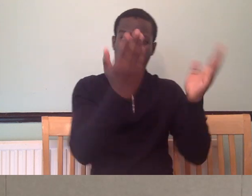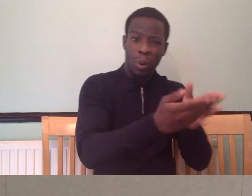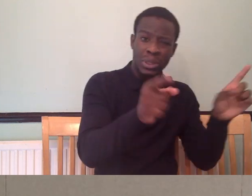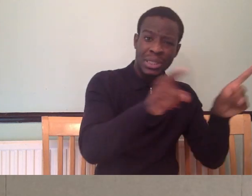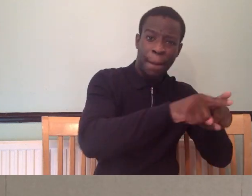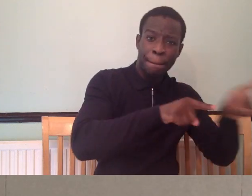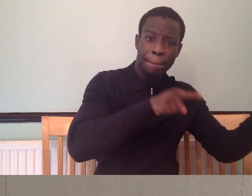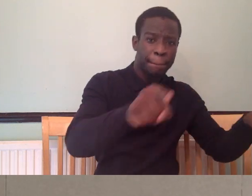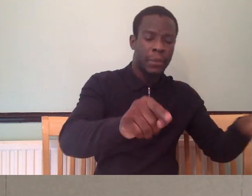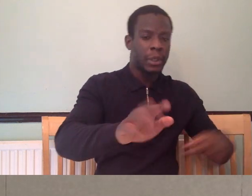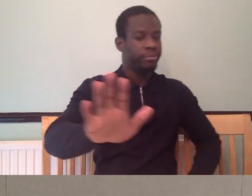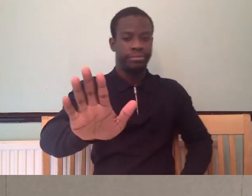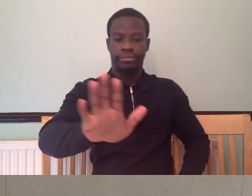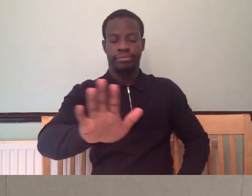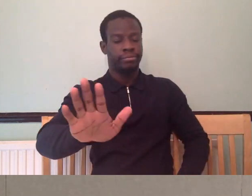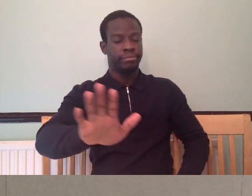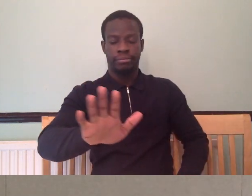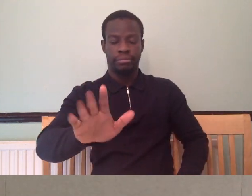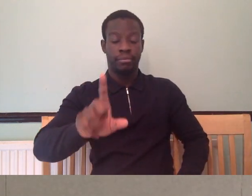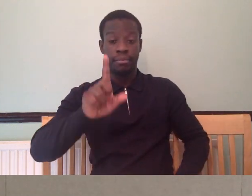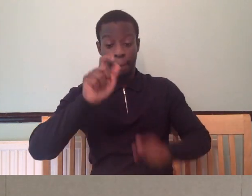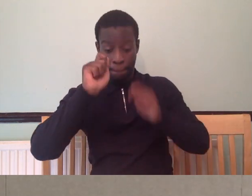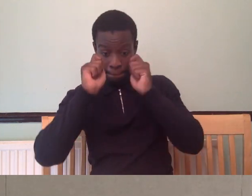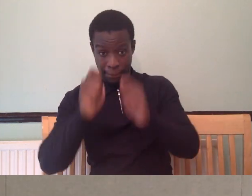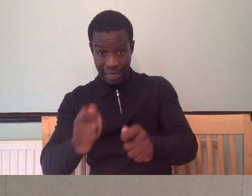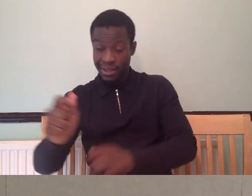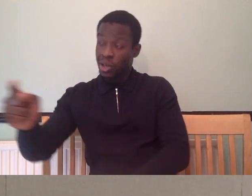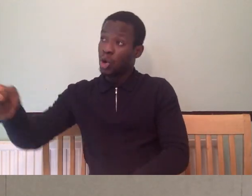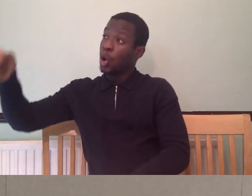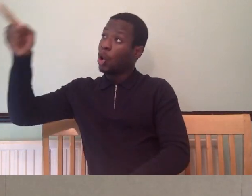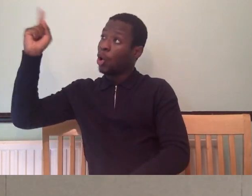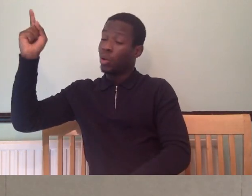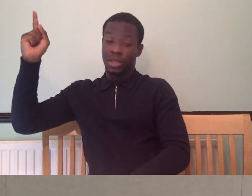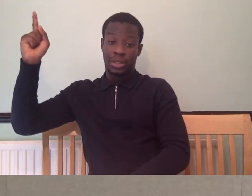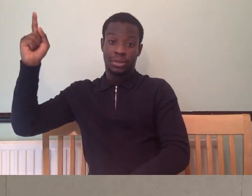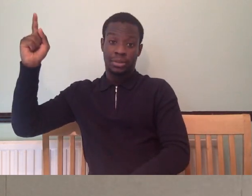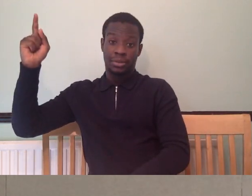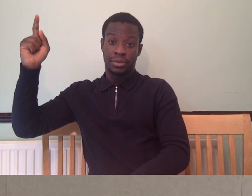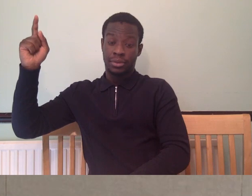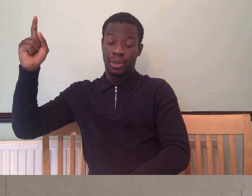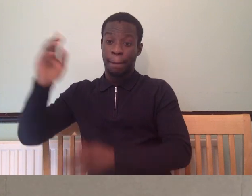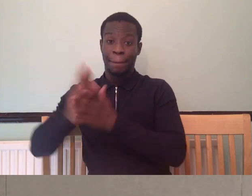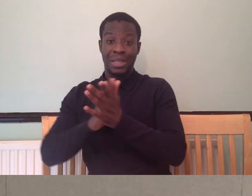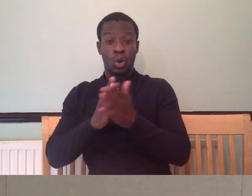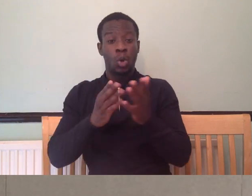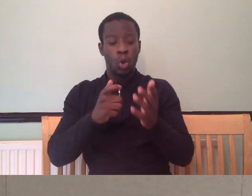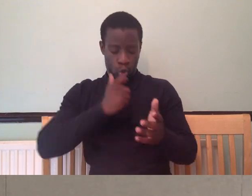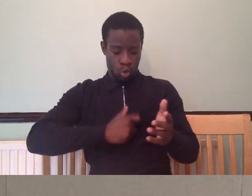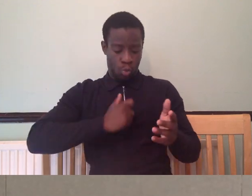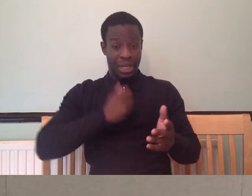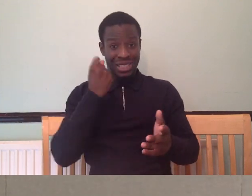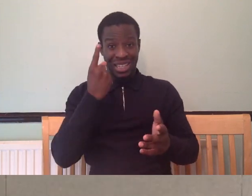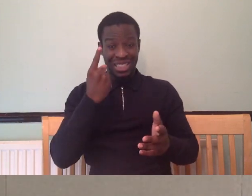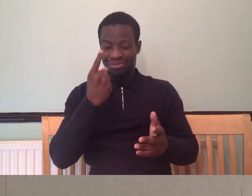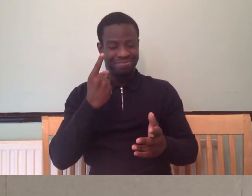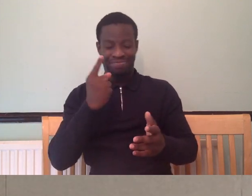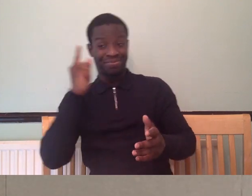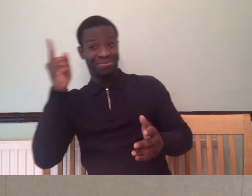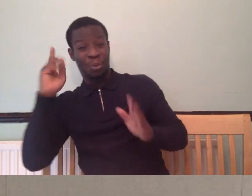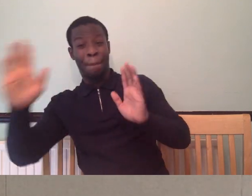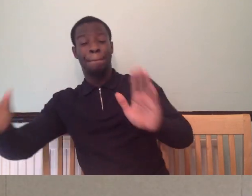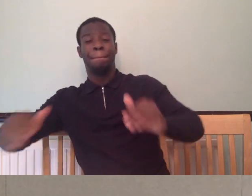gives. The peace that God gives passes human understanding.